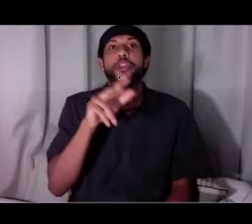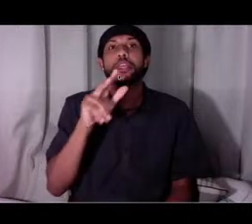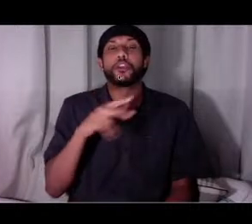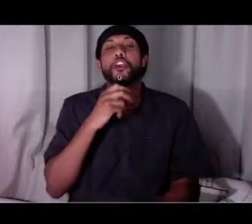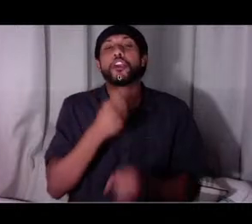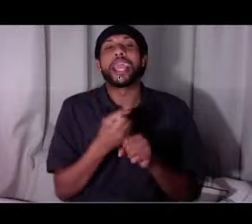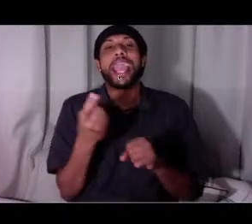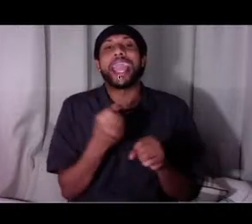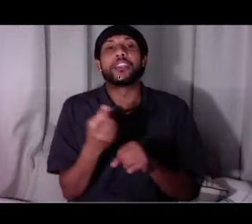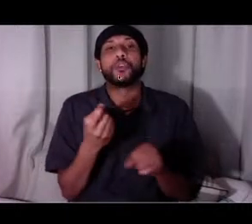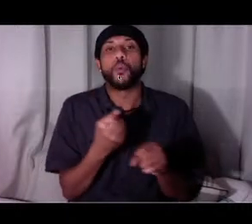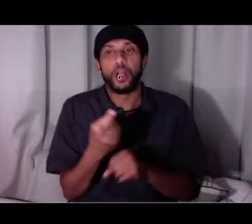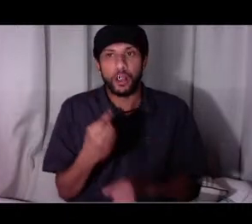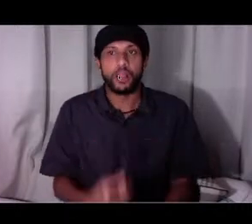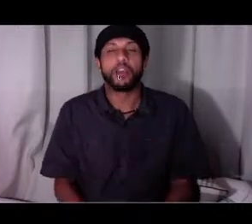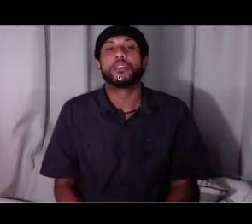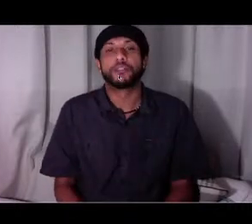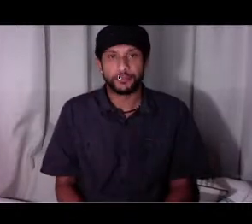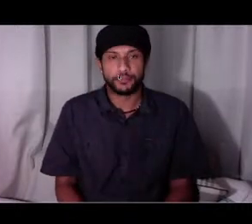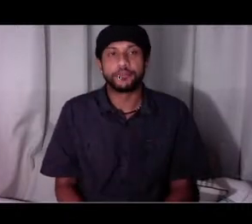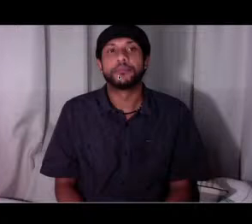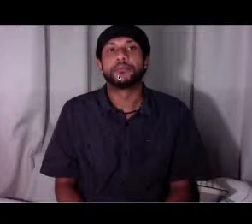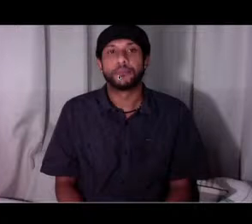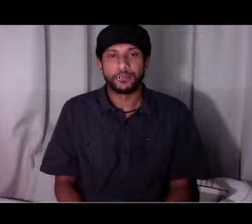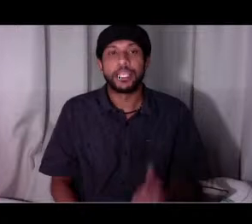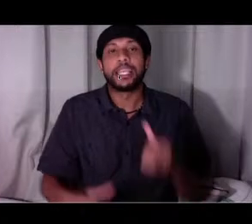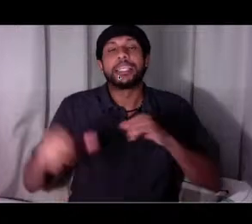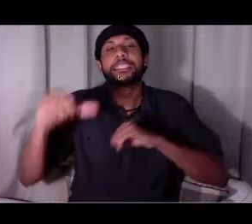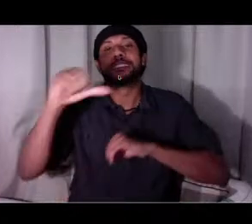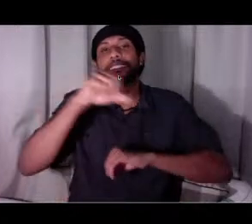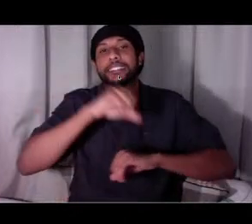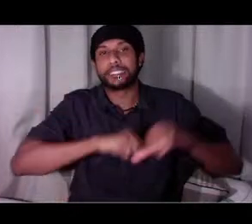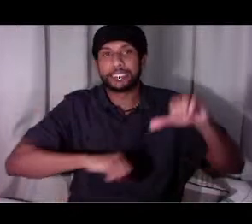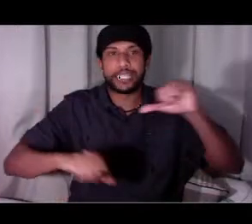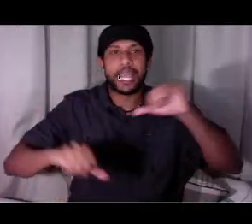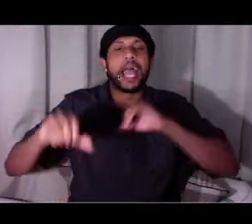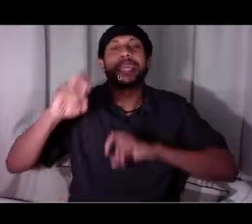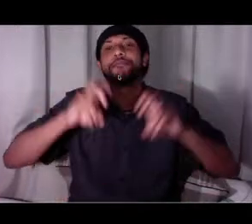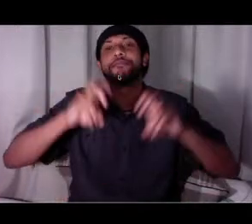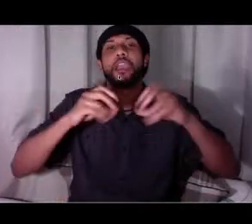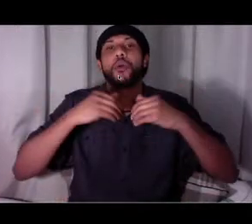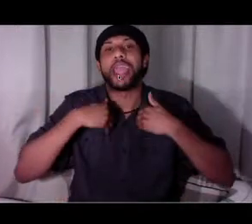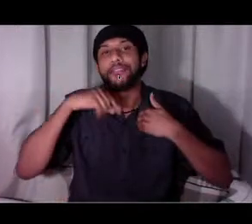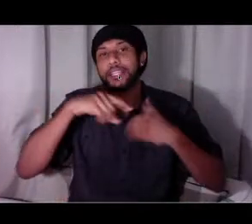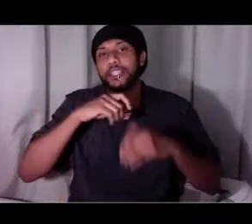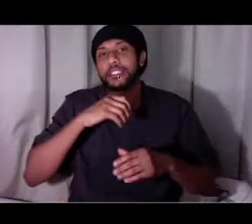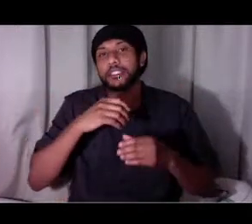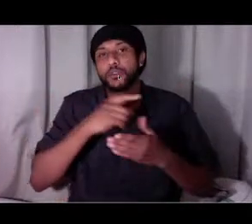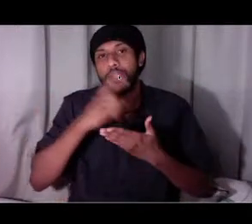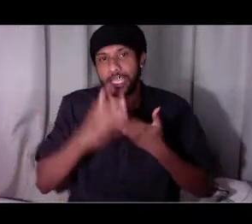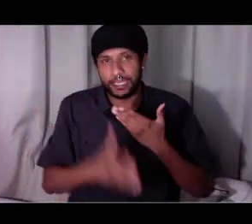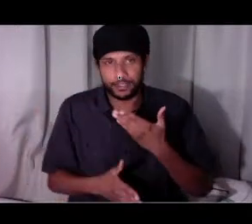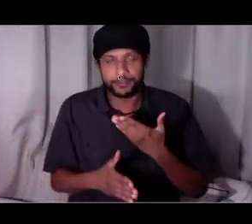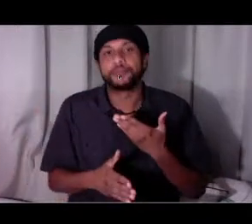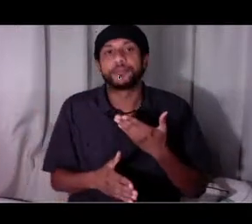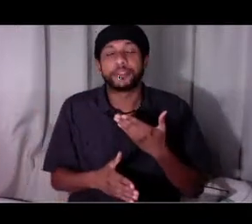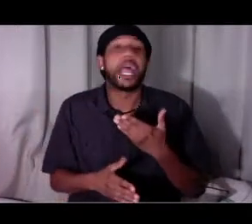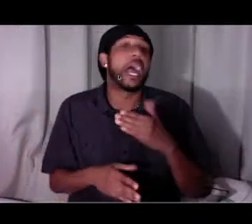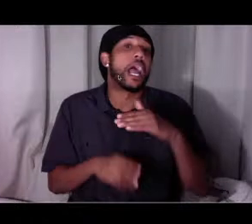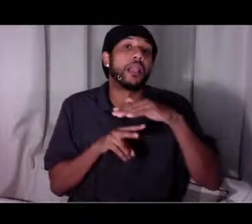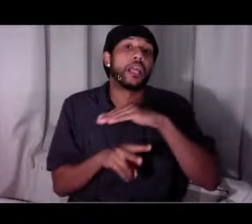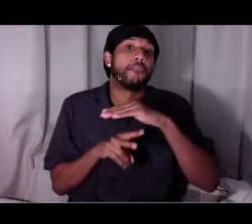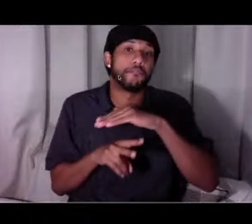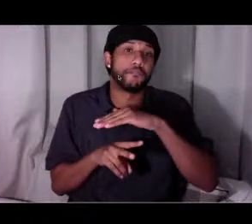annual uh signs fair that we're having this weekend and um I look forward